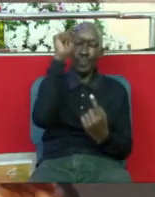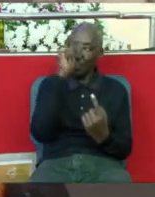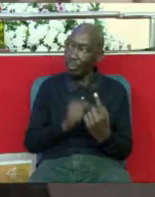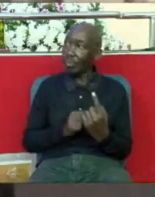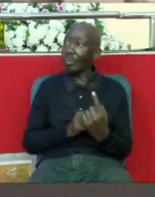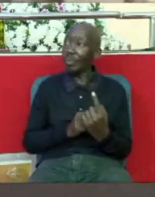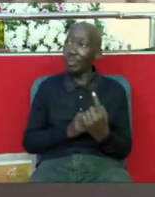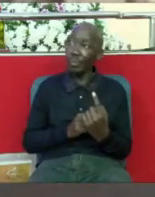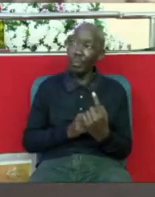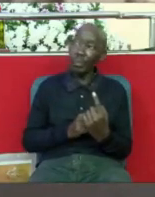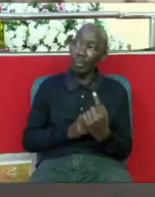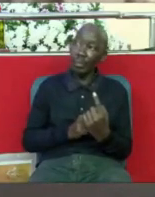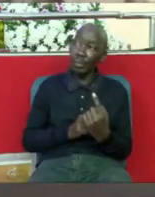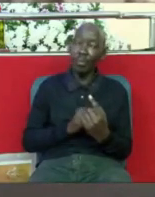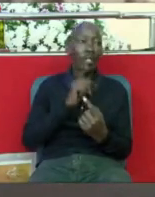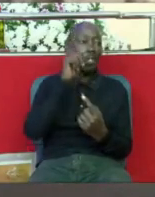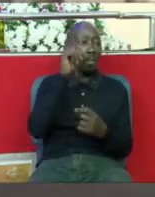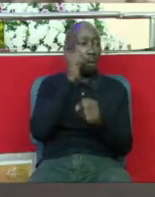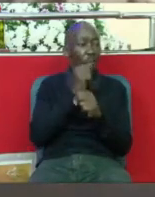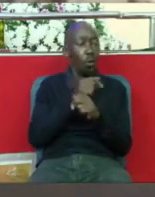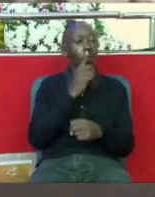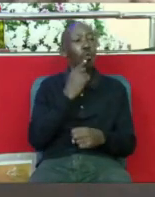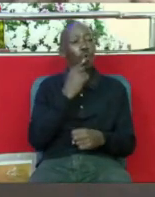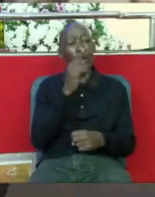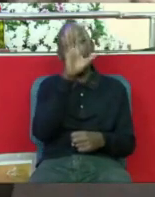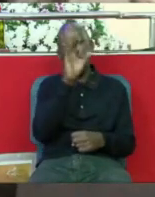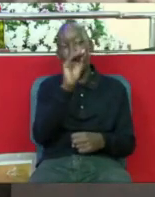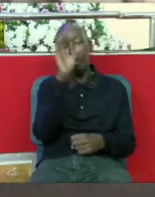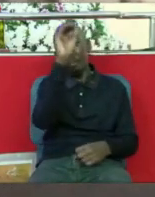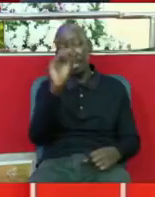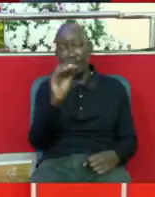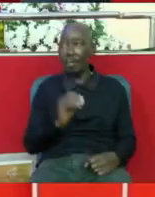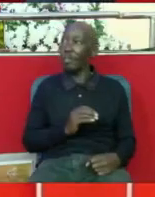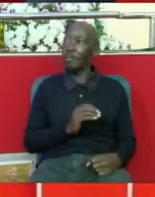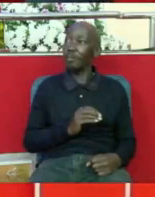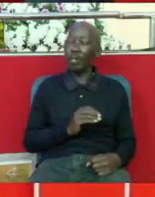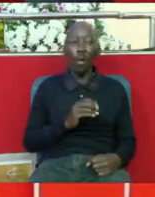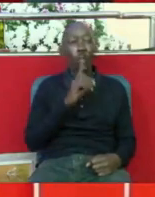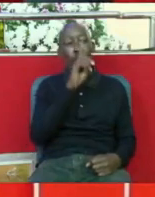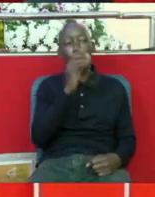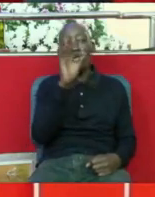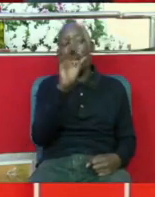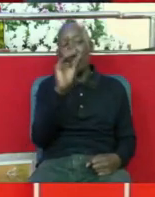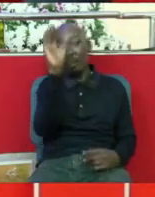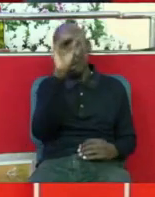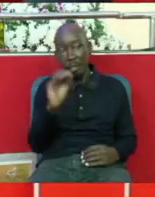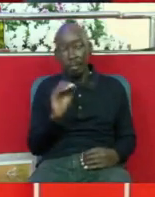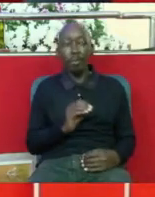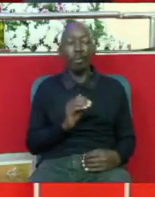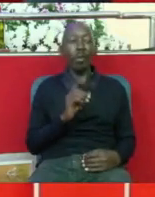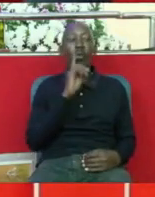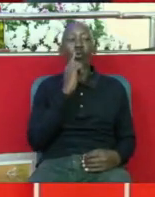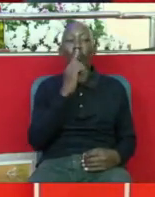wa kwanza pale juu. They performed at 150%. Wakafanya asilimia 150. 130%. 130.